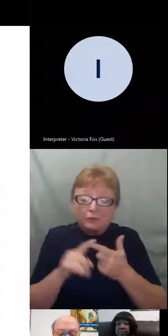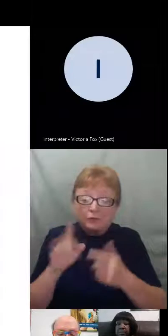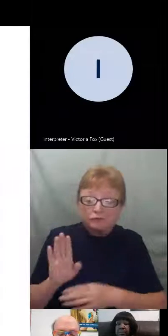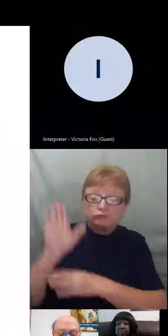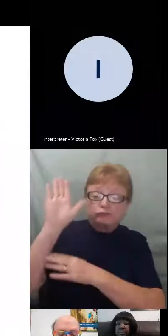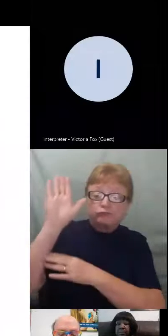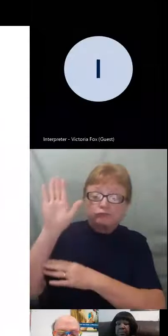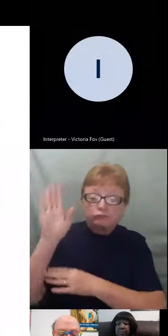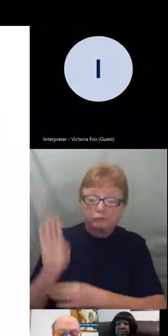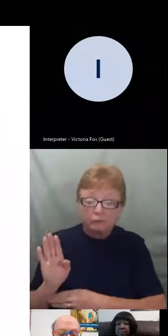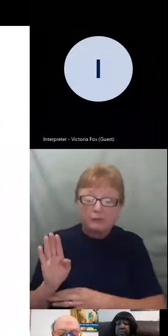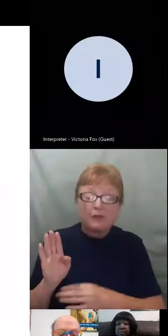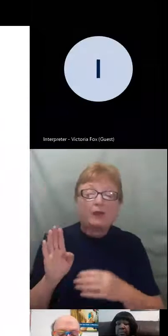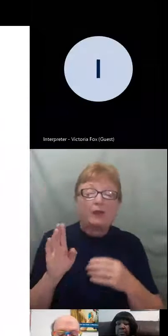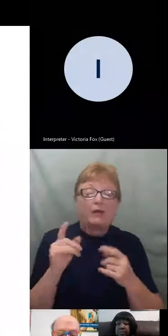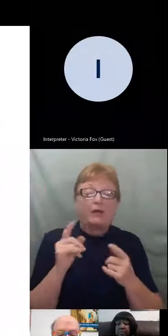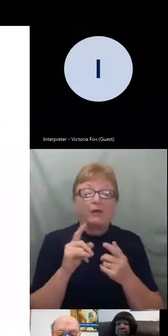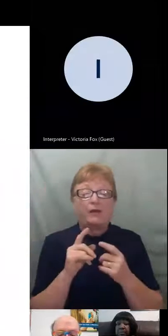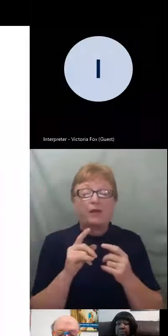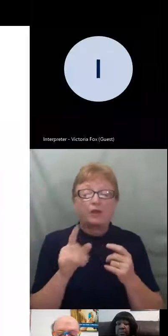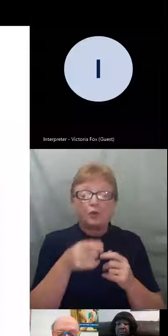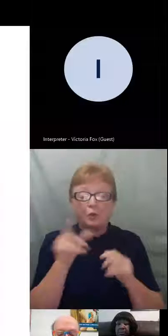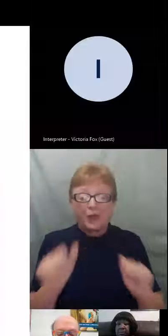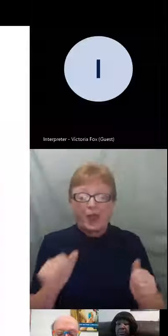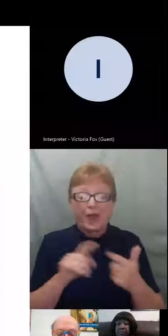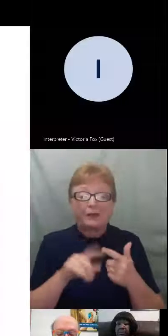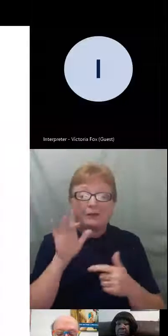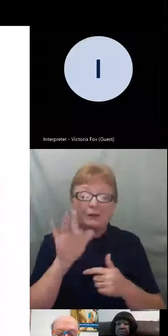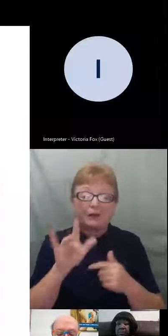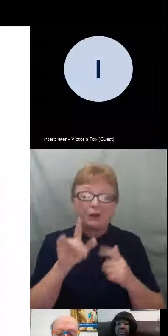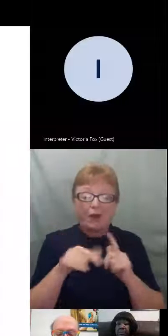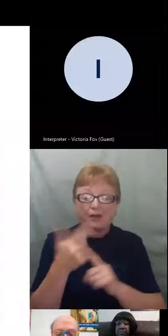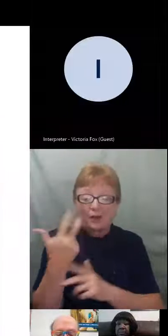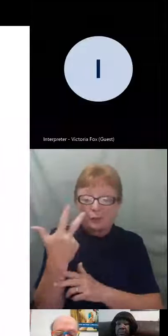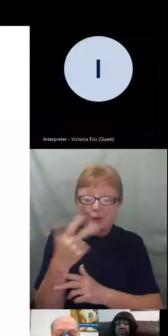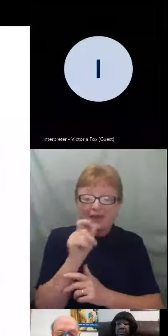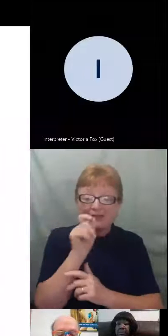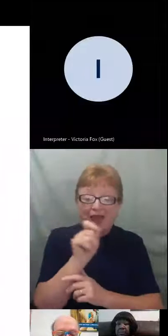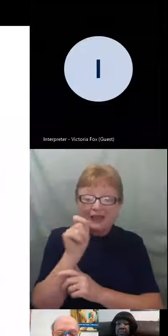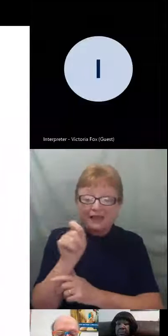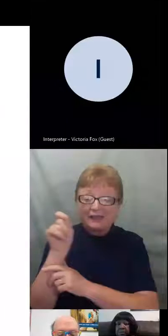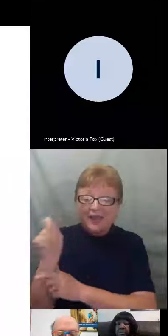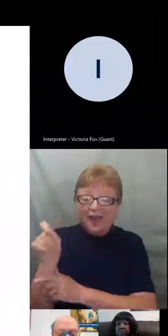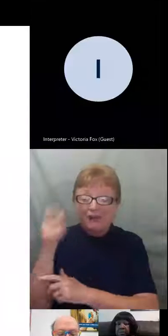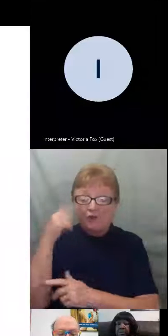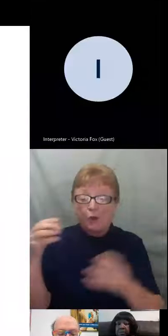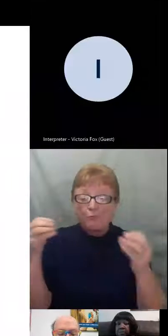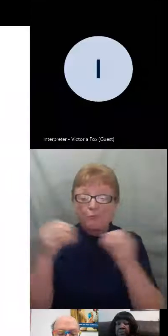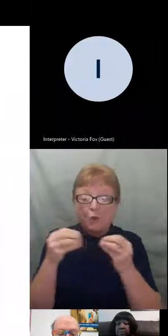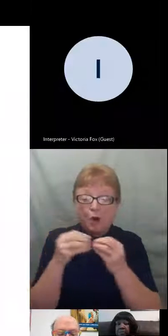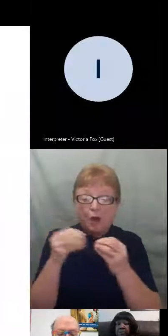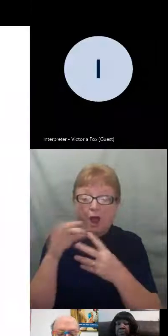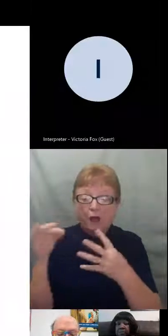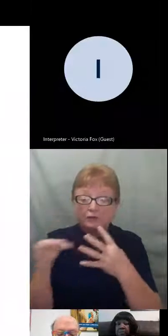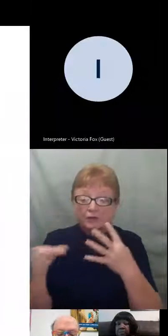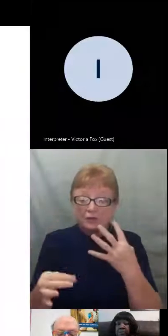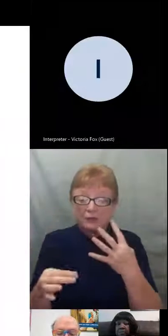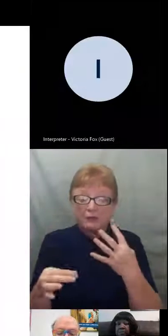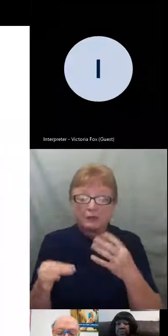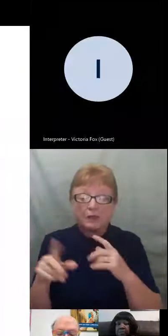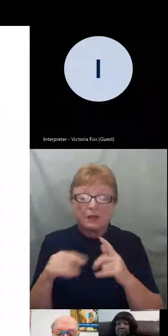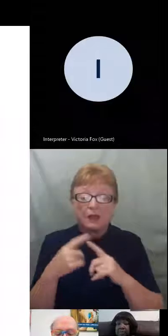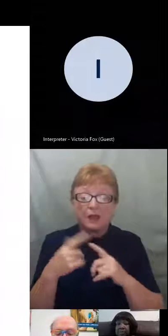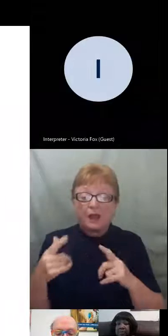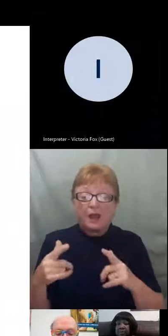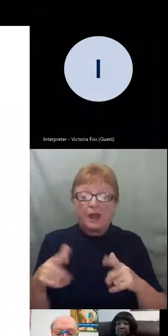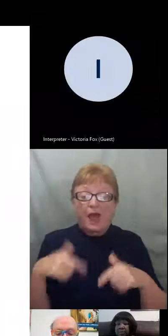virtually. You can click on the three-dot icon menu for more options. Live closed